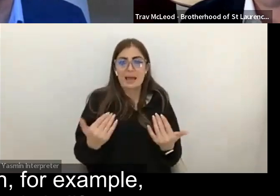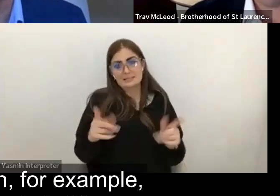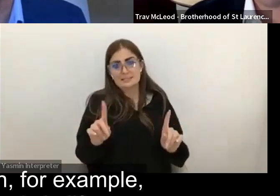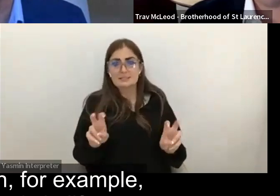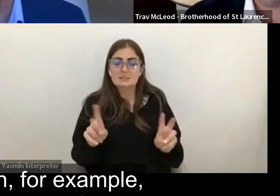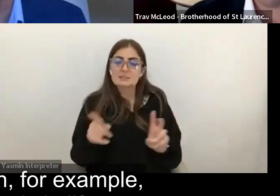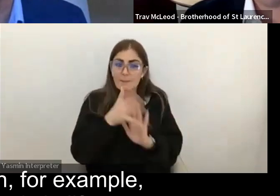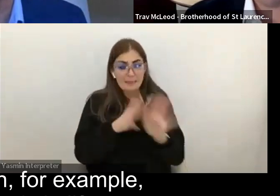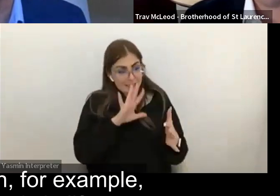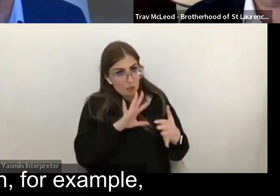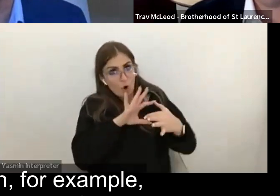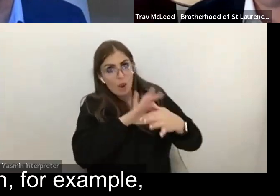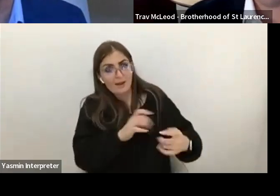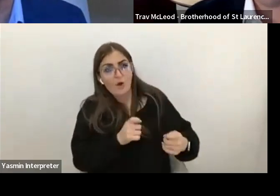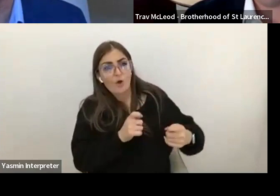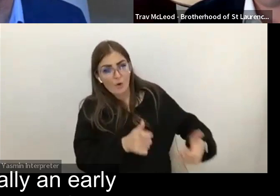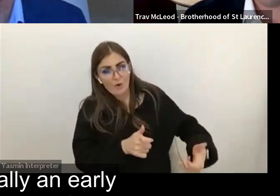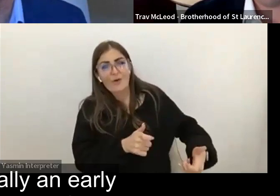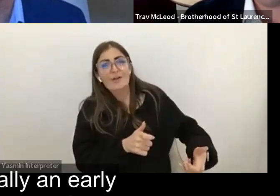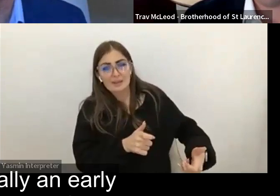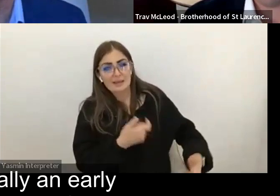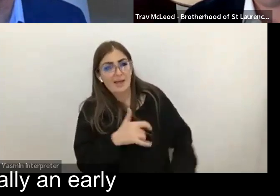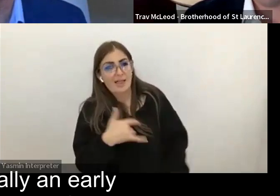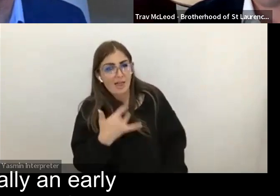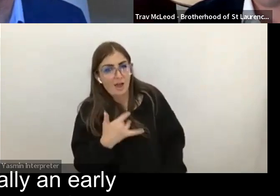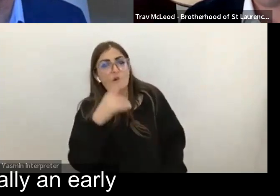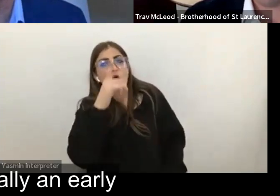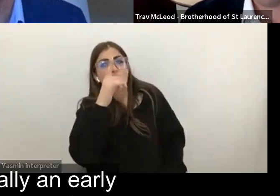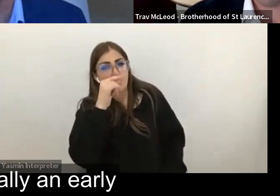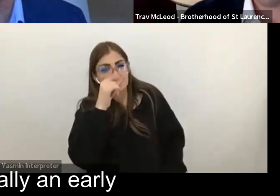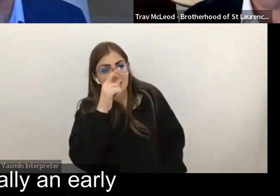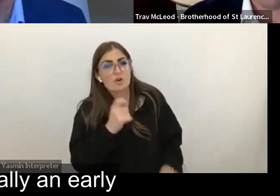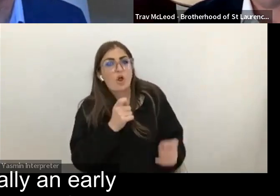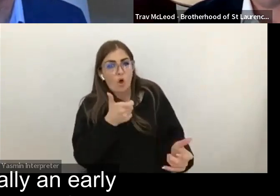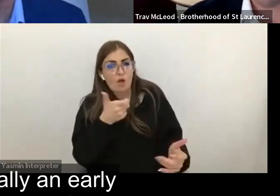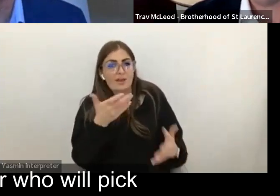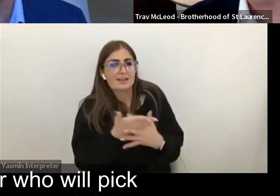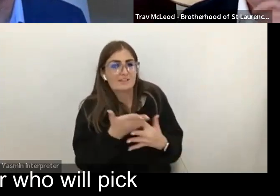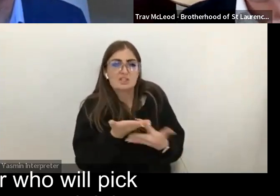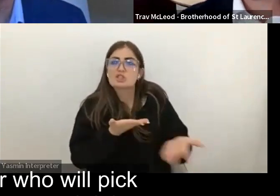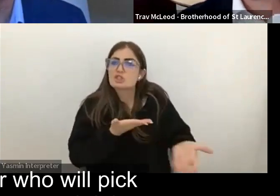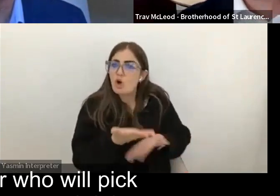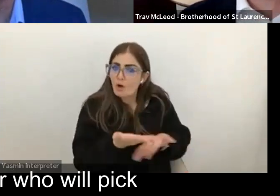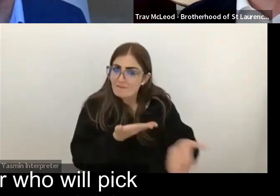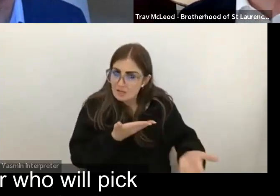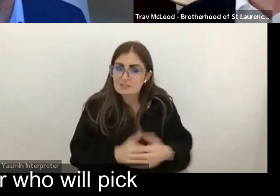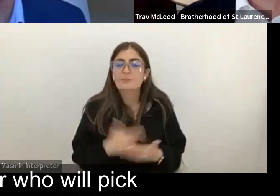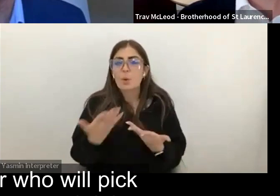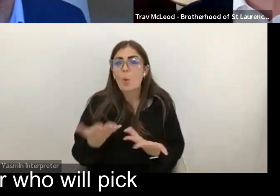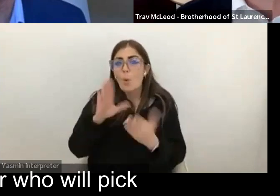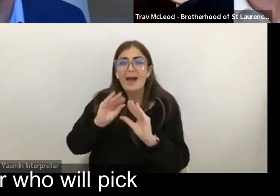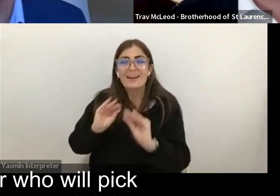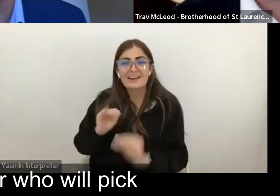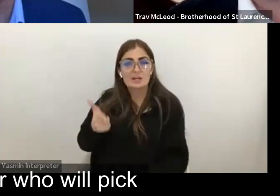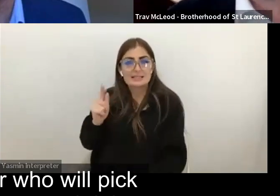example, connect early in life with potentially an early intervention service or an educator who